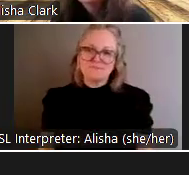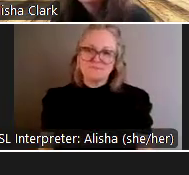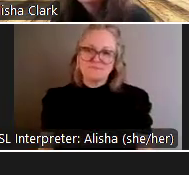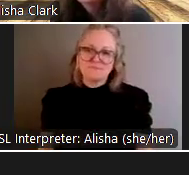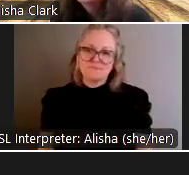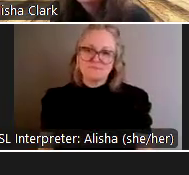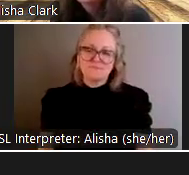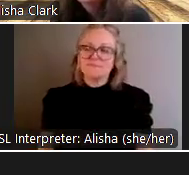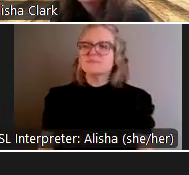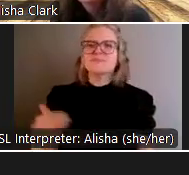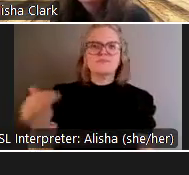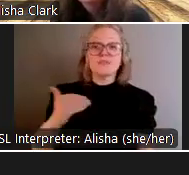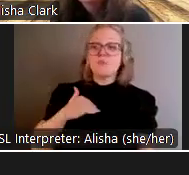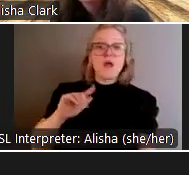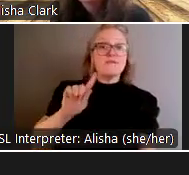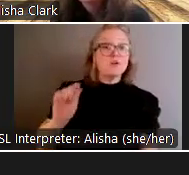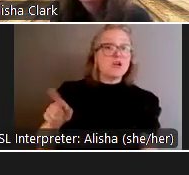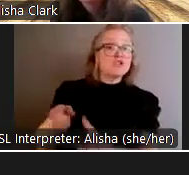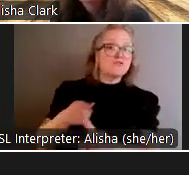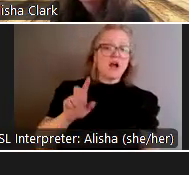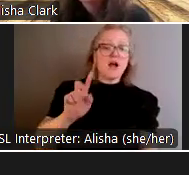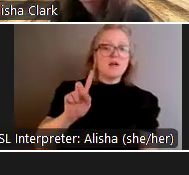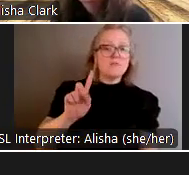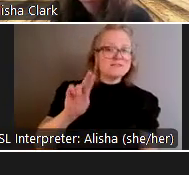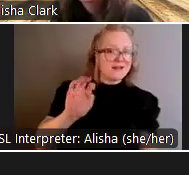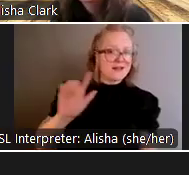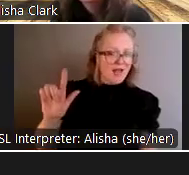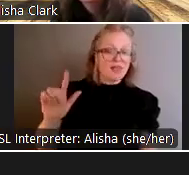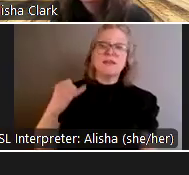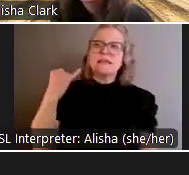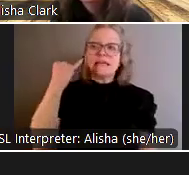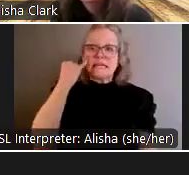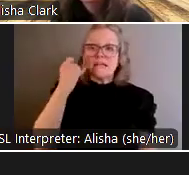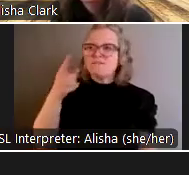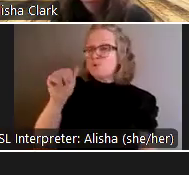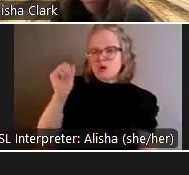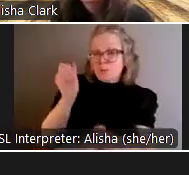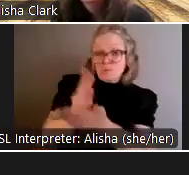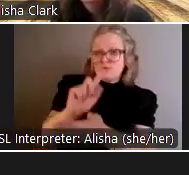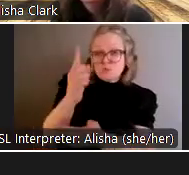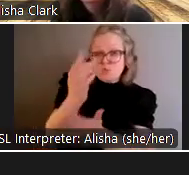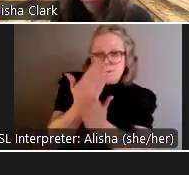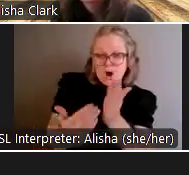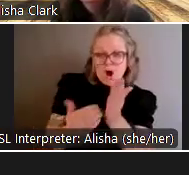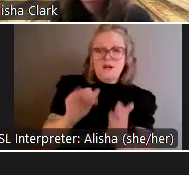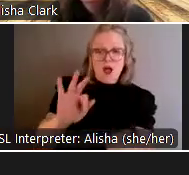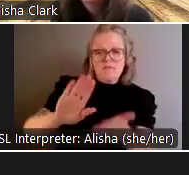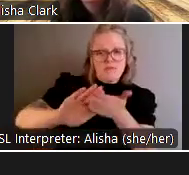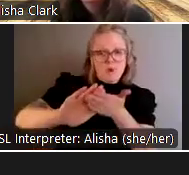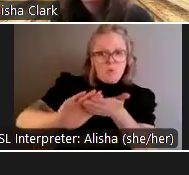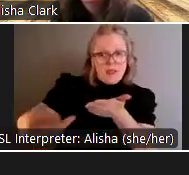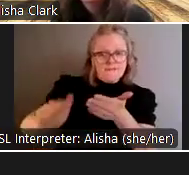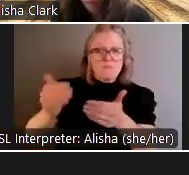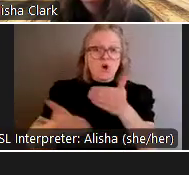We have a question from Dynell. If you could improve just one part of the waiver process